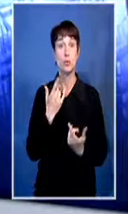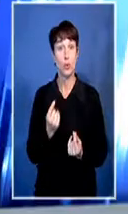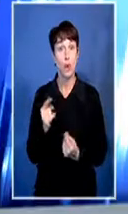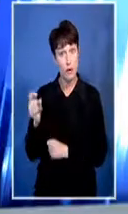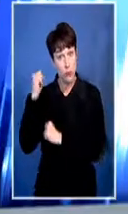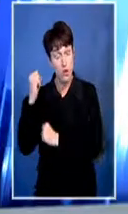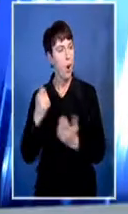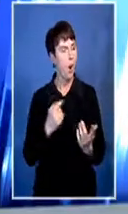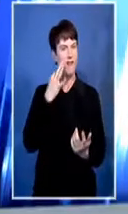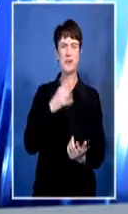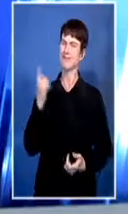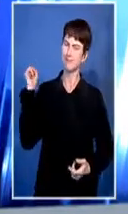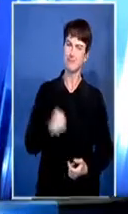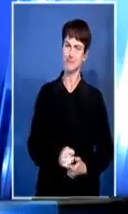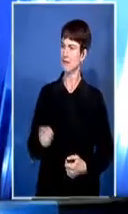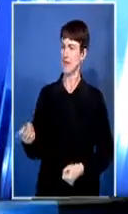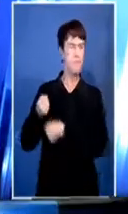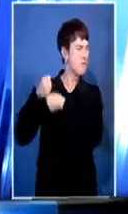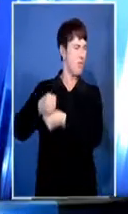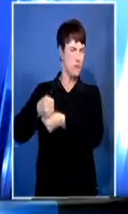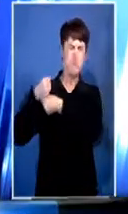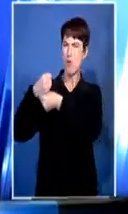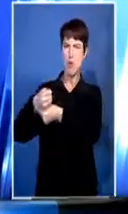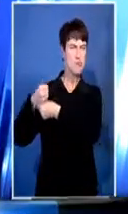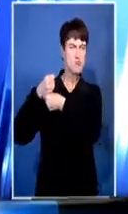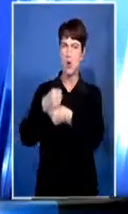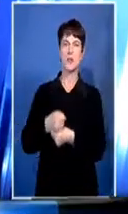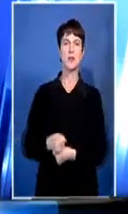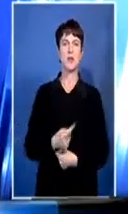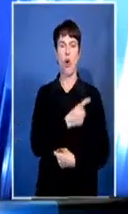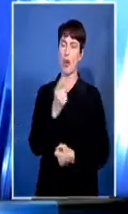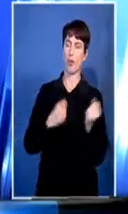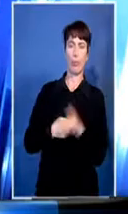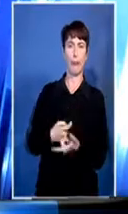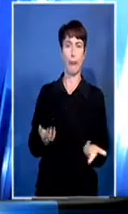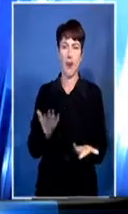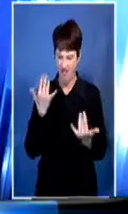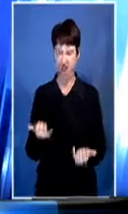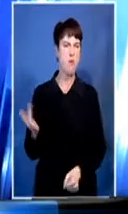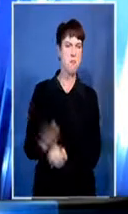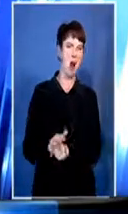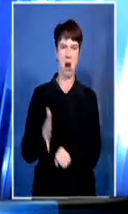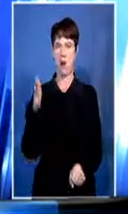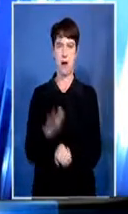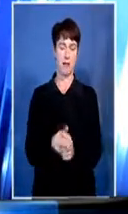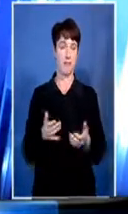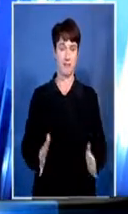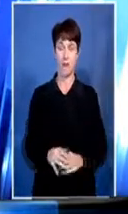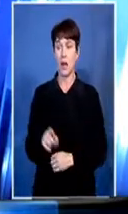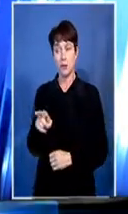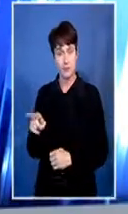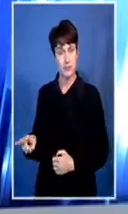the protesters. Absolutely. And that's been the one encouraging sign on both sides of this divide. Both amongst the